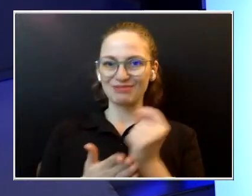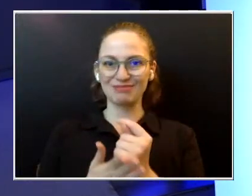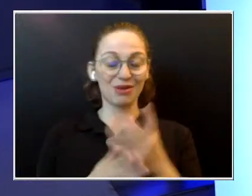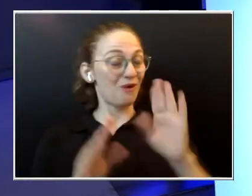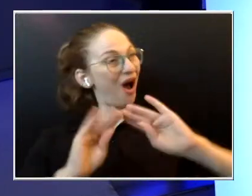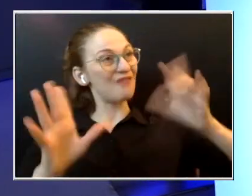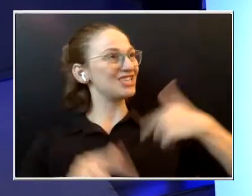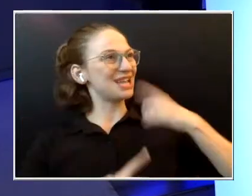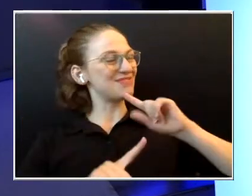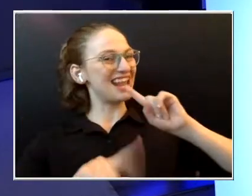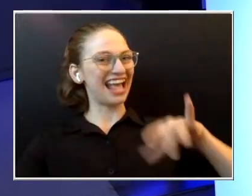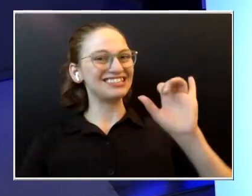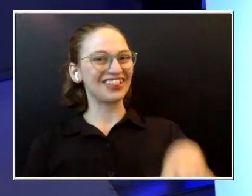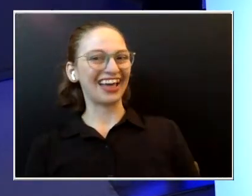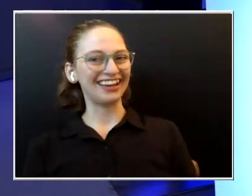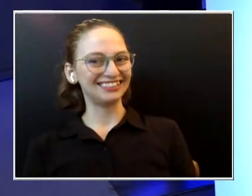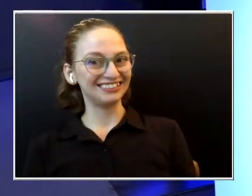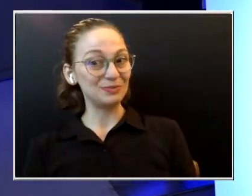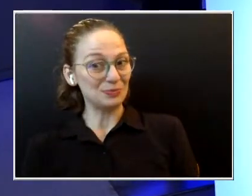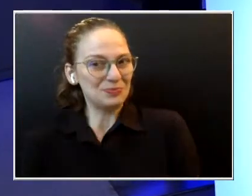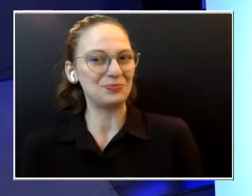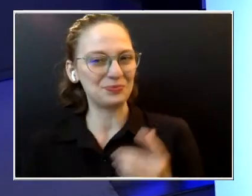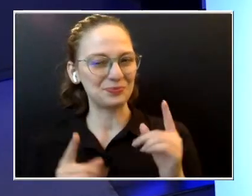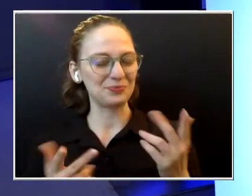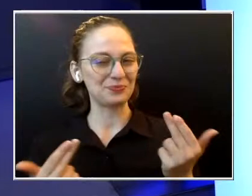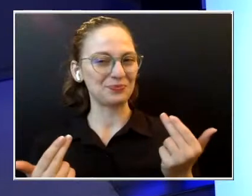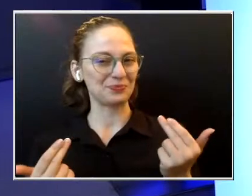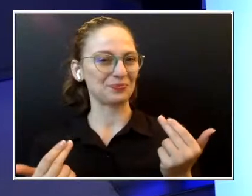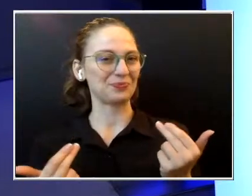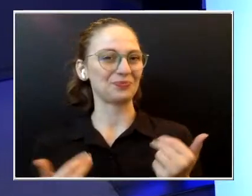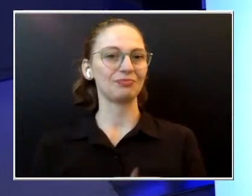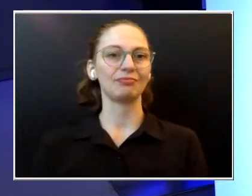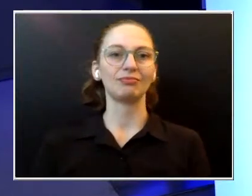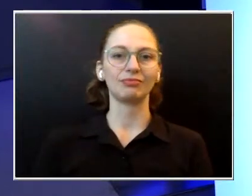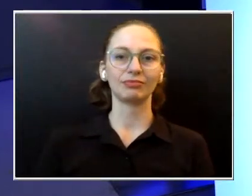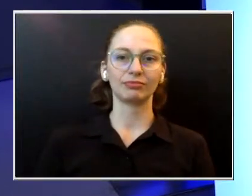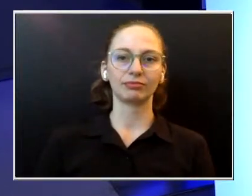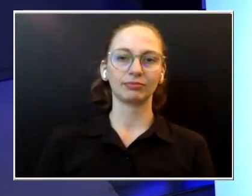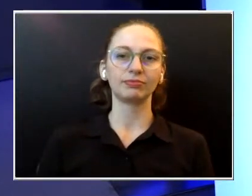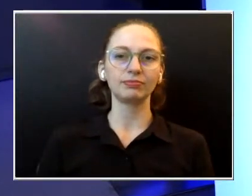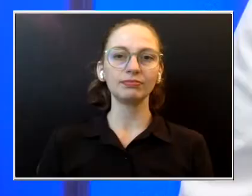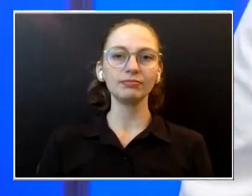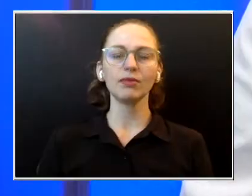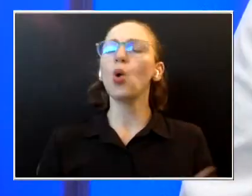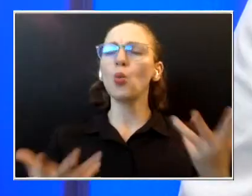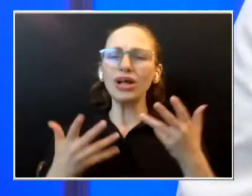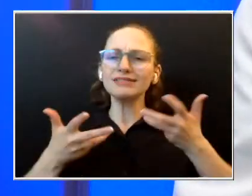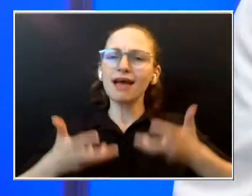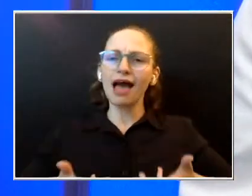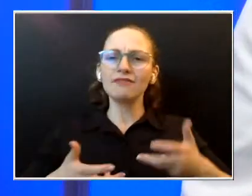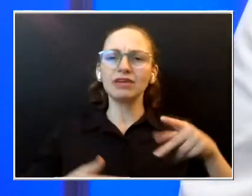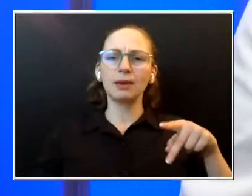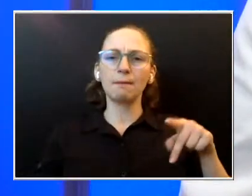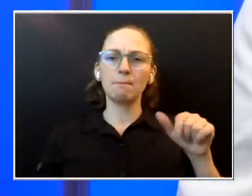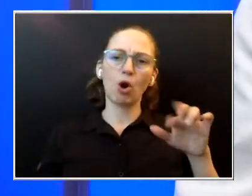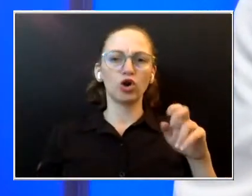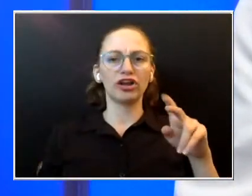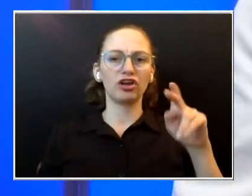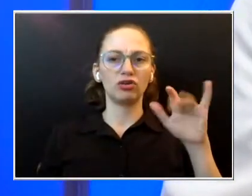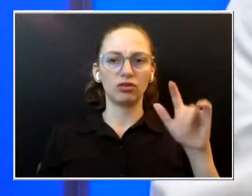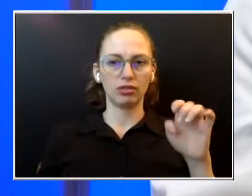Doctor, Do you want to start off with this one? So talk to us about what is heavy particle therapy. Heavy ion therapy is kind of